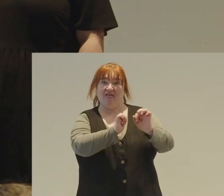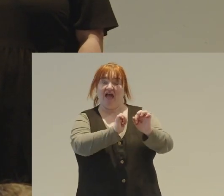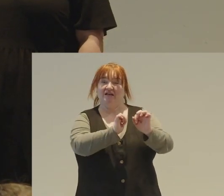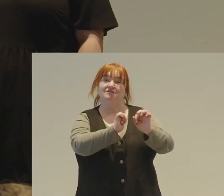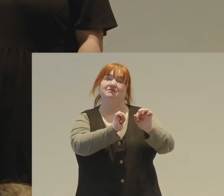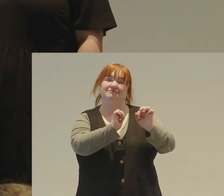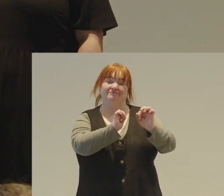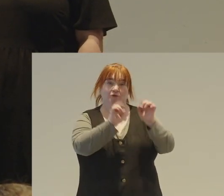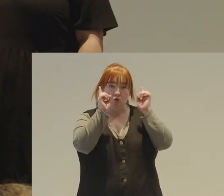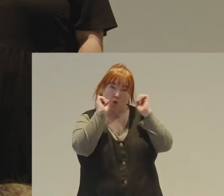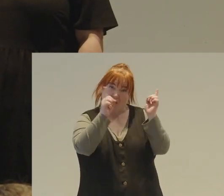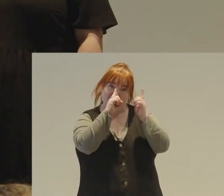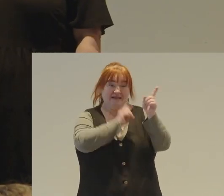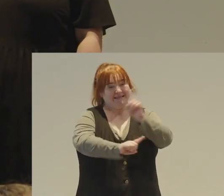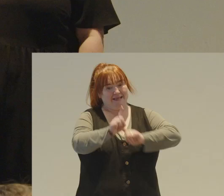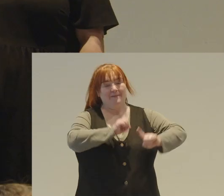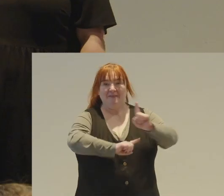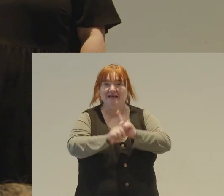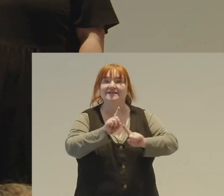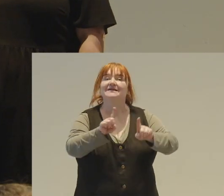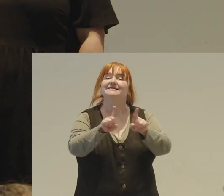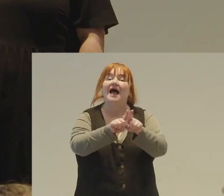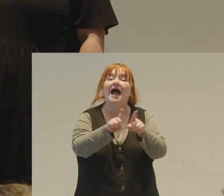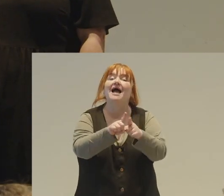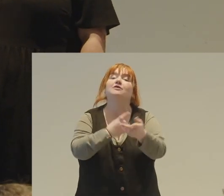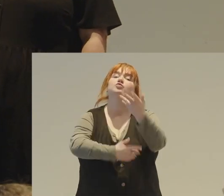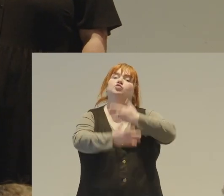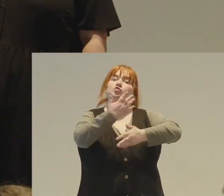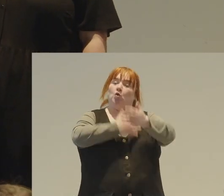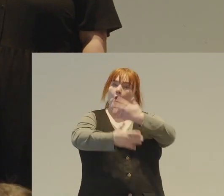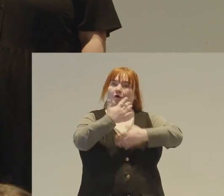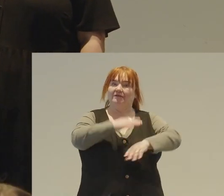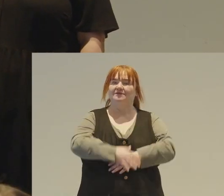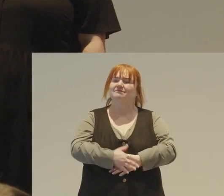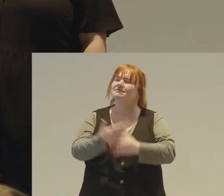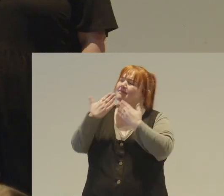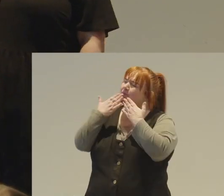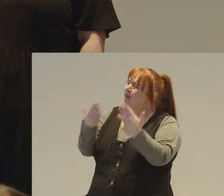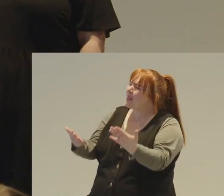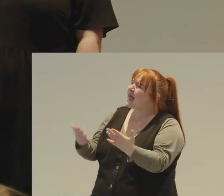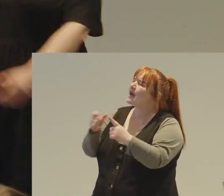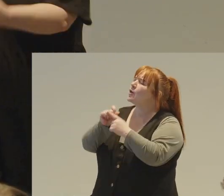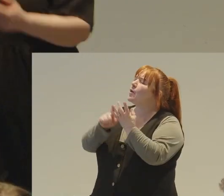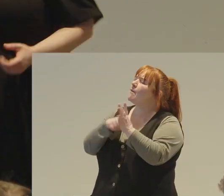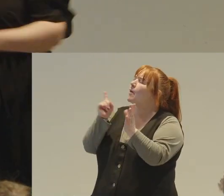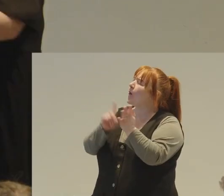missing stories and unearthing them. Thanks, Paul.